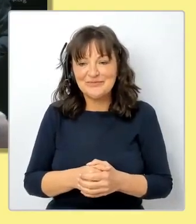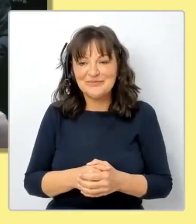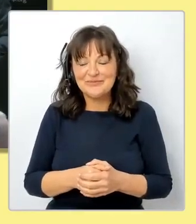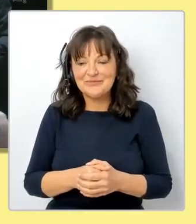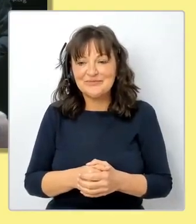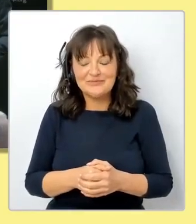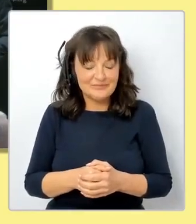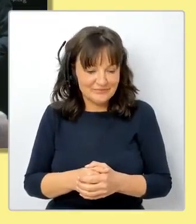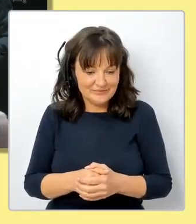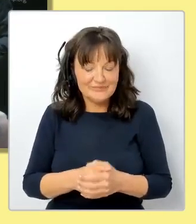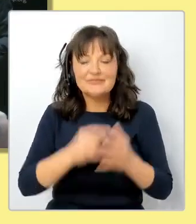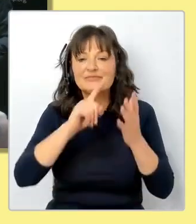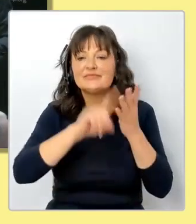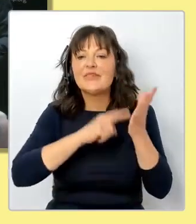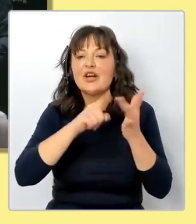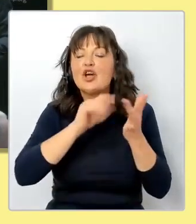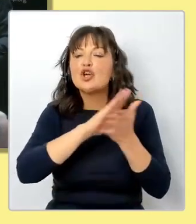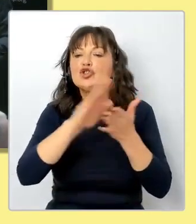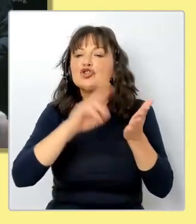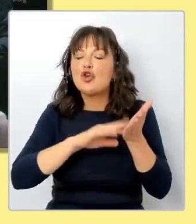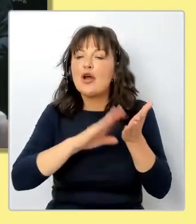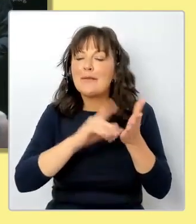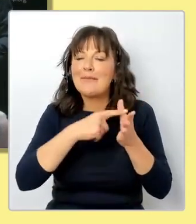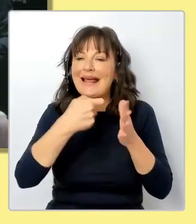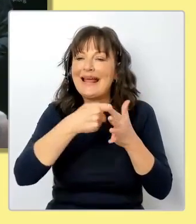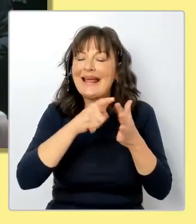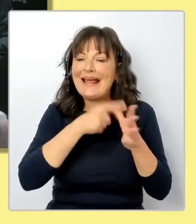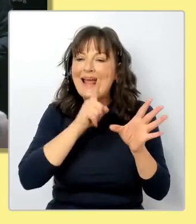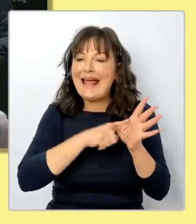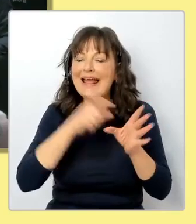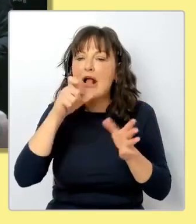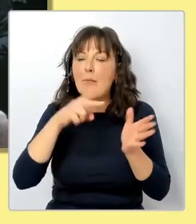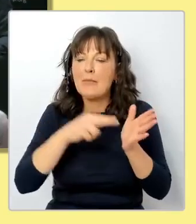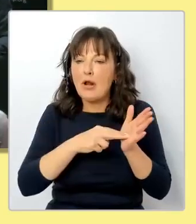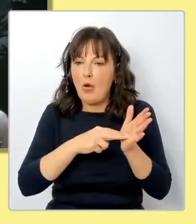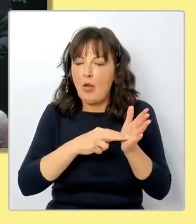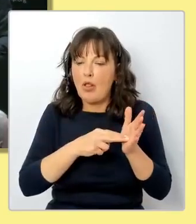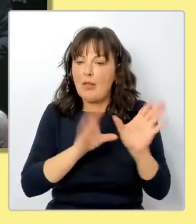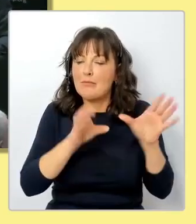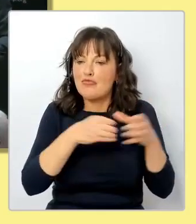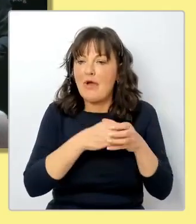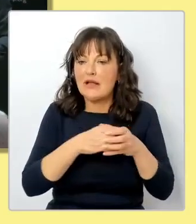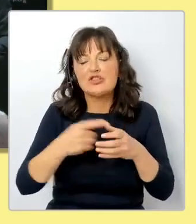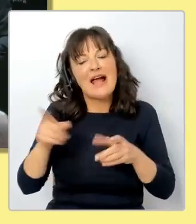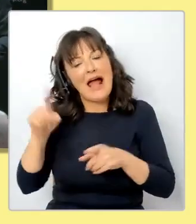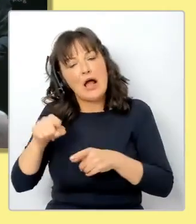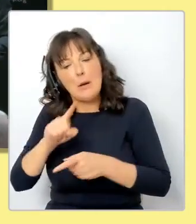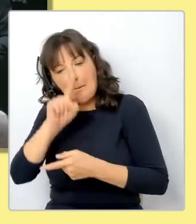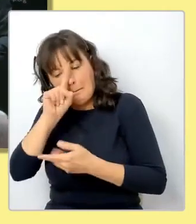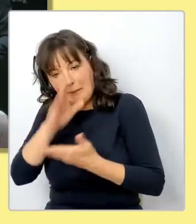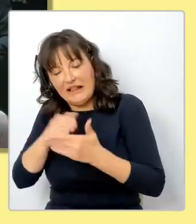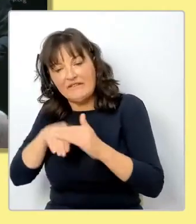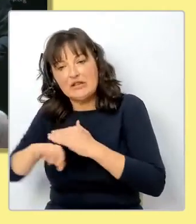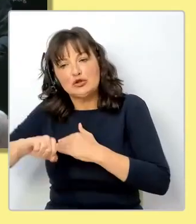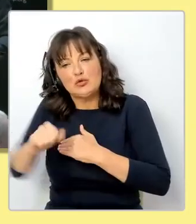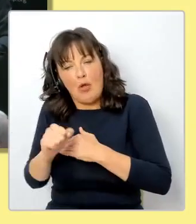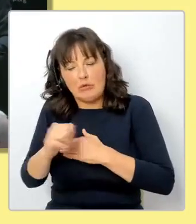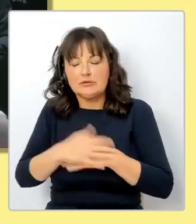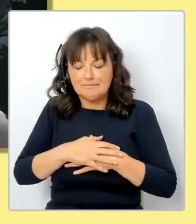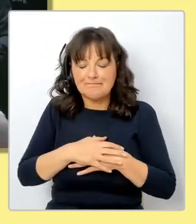John Mackay, Cumbernauld Branch, and Believe in Scotland. I'm just going to follow up from what Kate was saying about